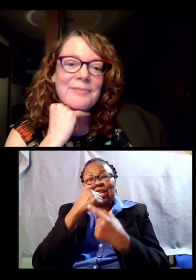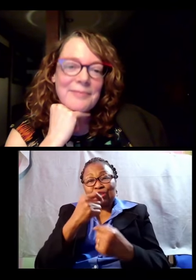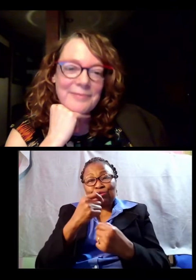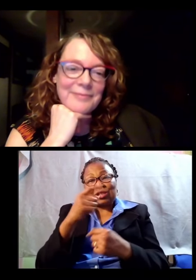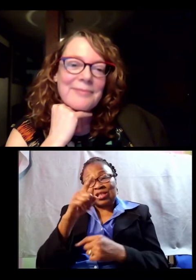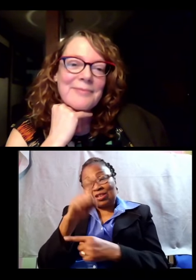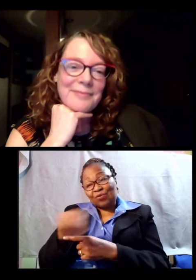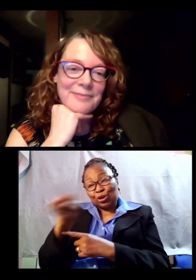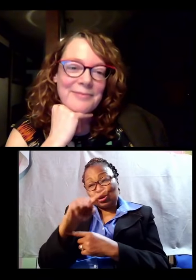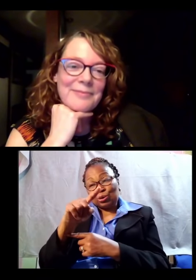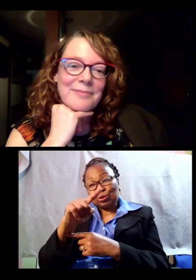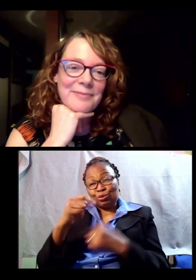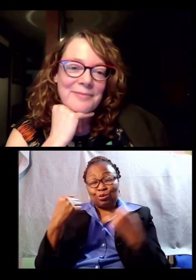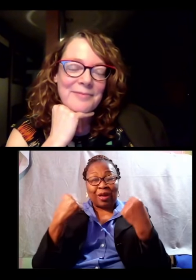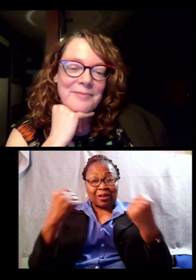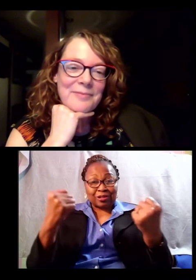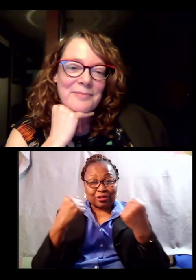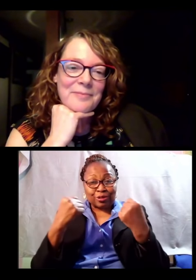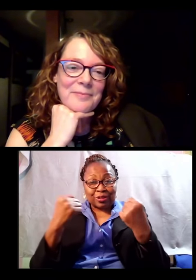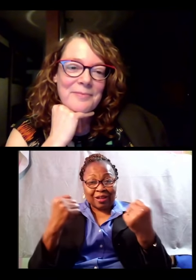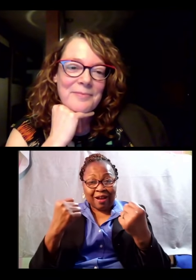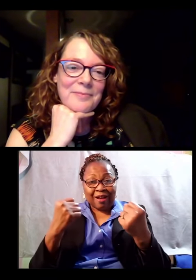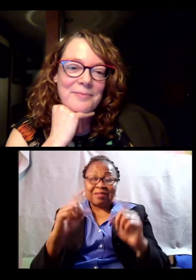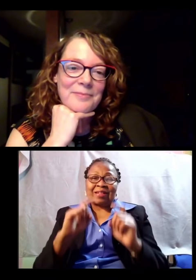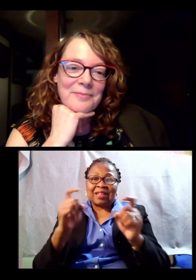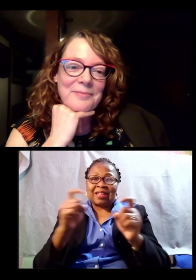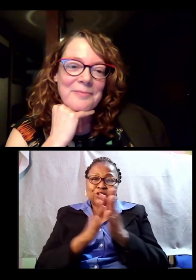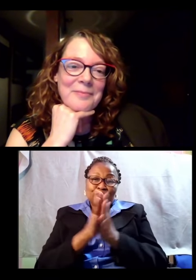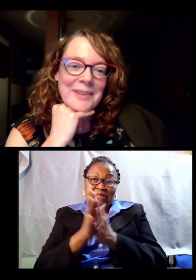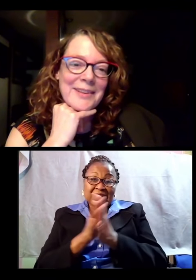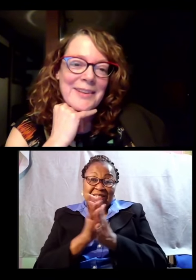exercising and gives you incentives.